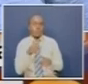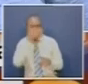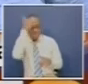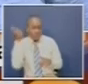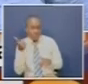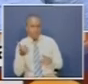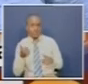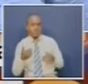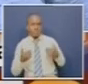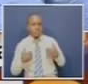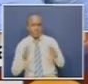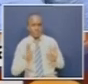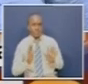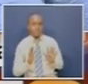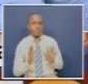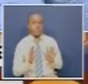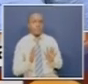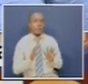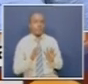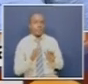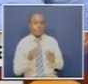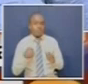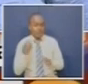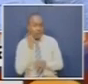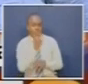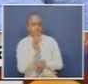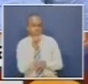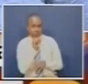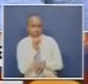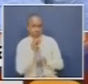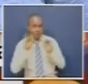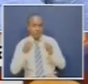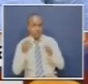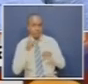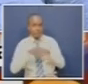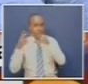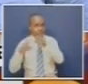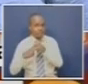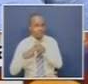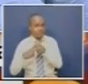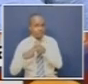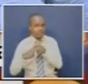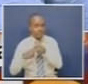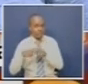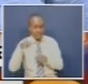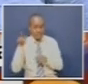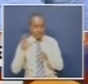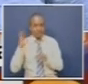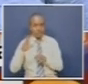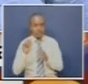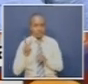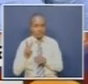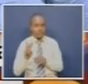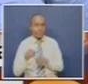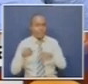certainly not a selective amnesia, mm-hmm. that I watch him on the news at 7 o'clock in this station, and he was